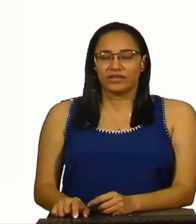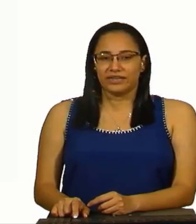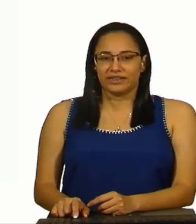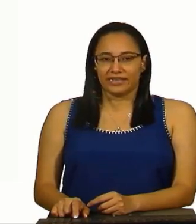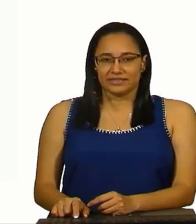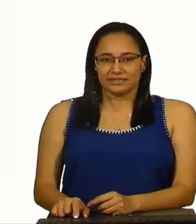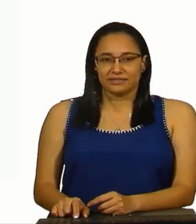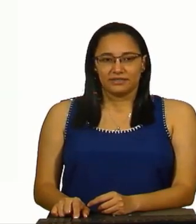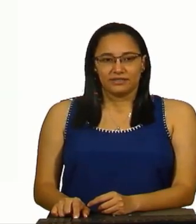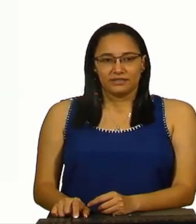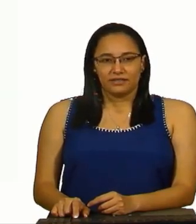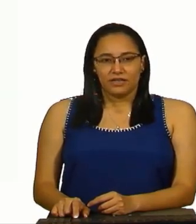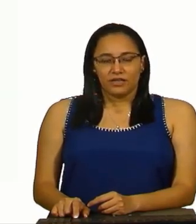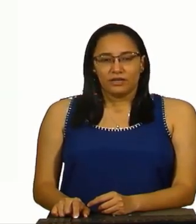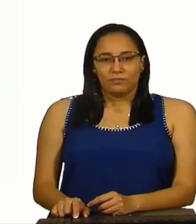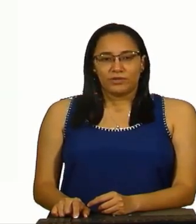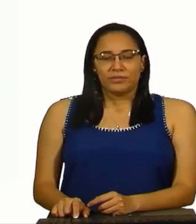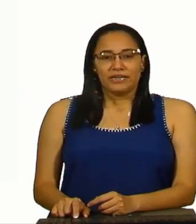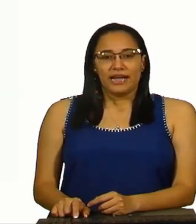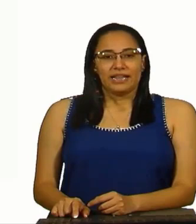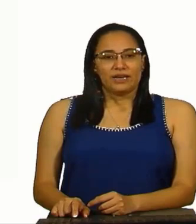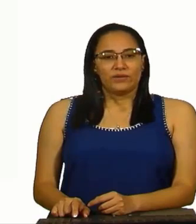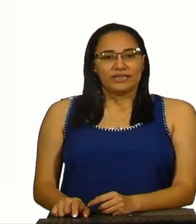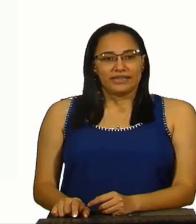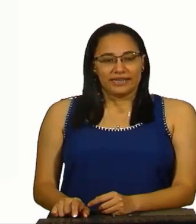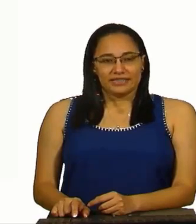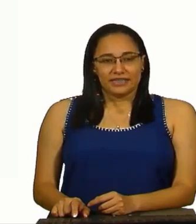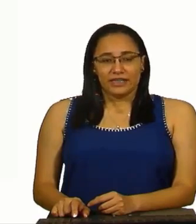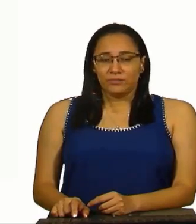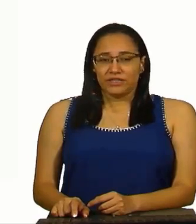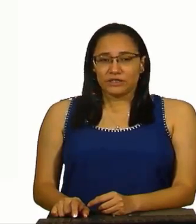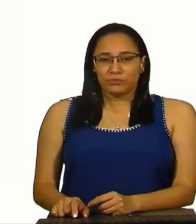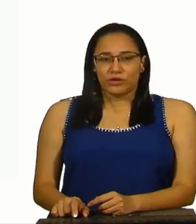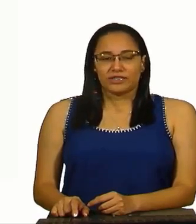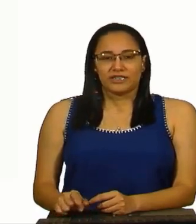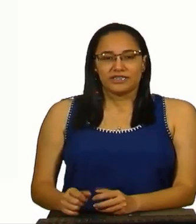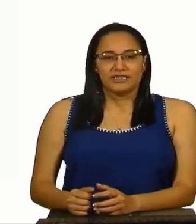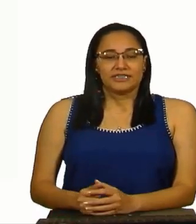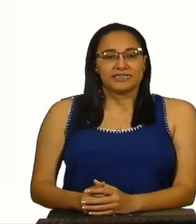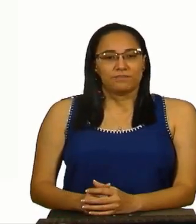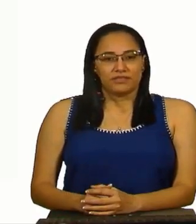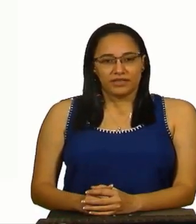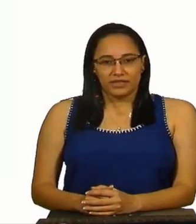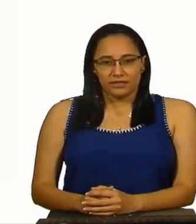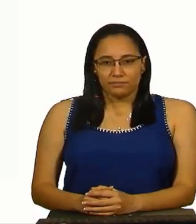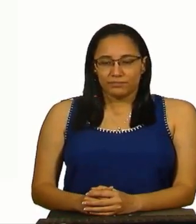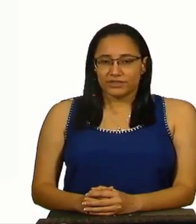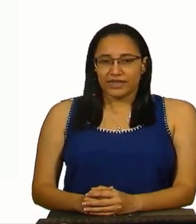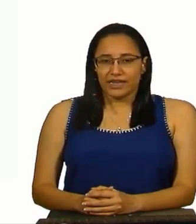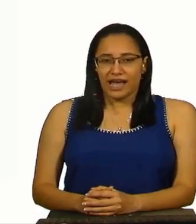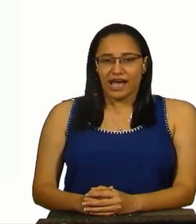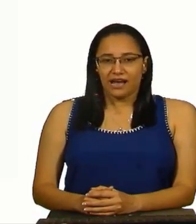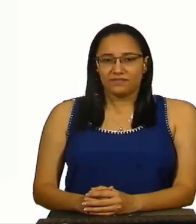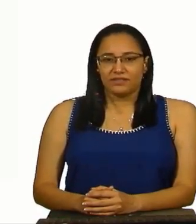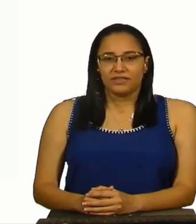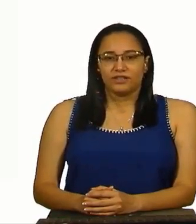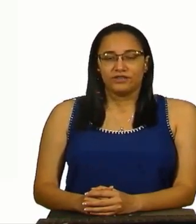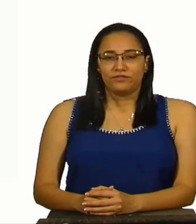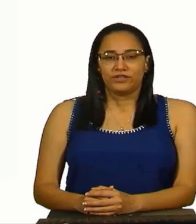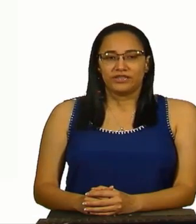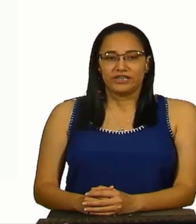allow, and let. Permit, allow, and let, it means practically the same thing, but they